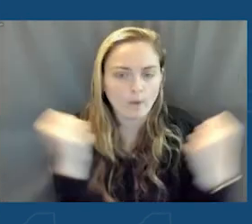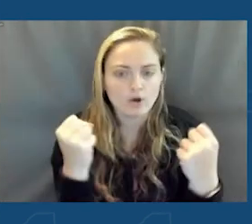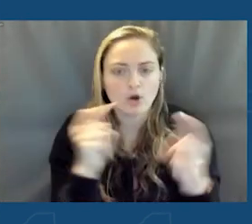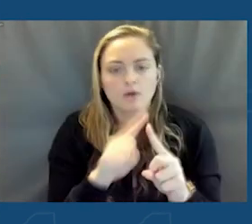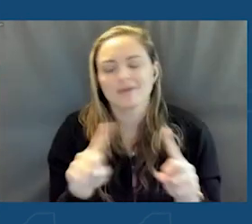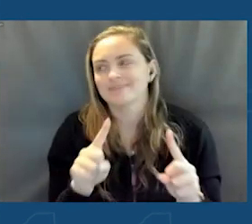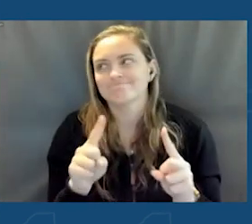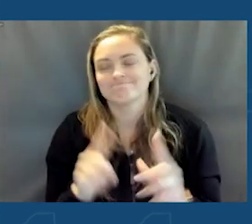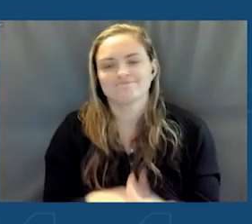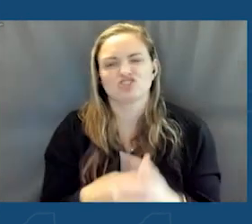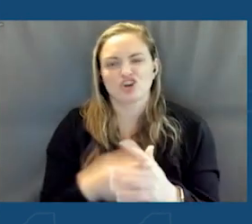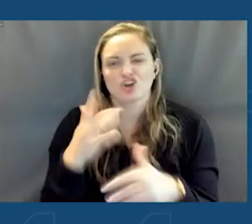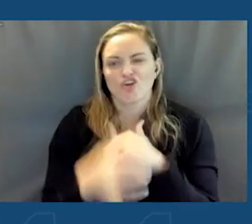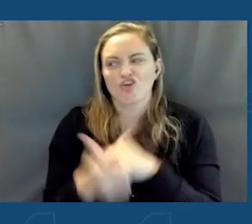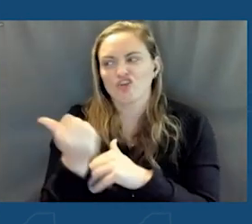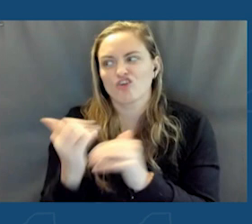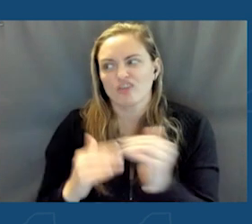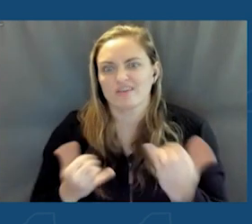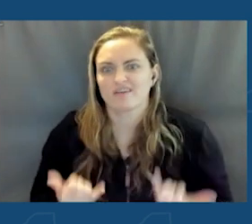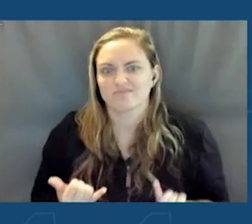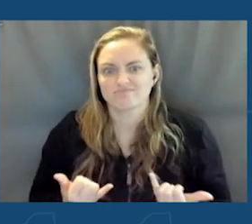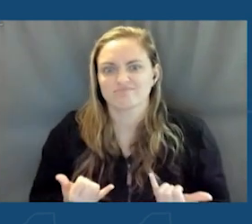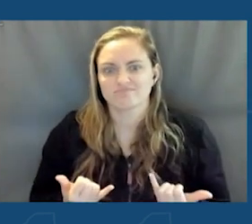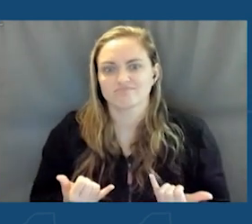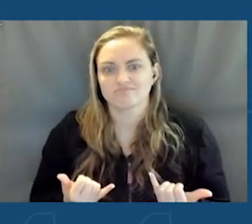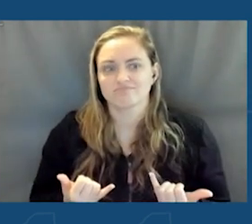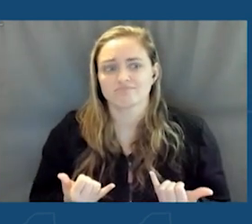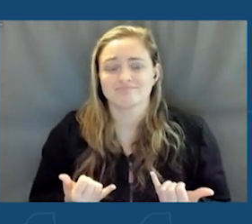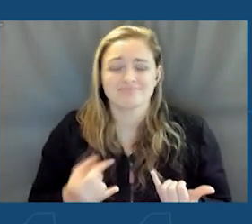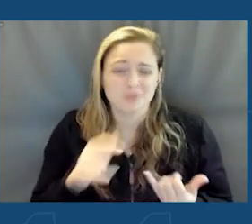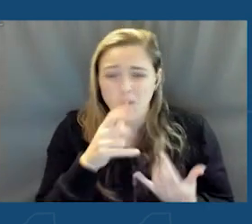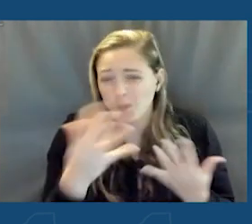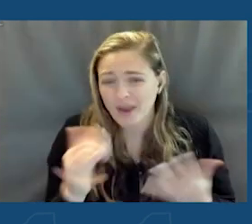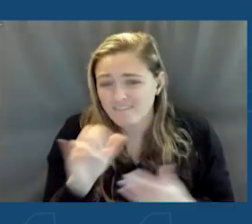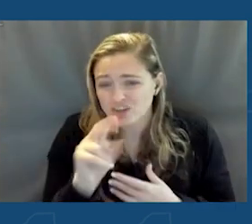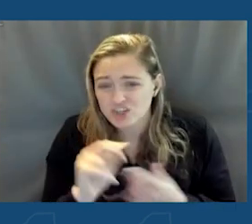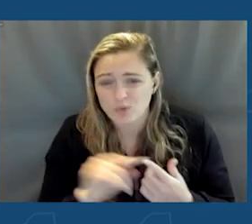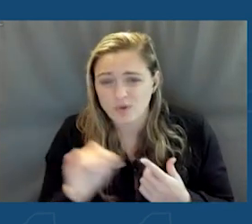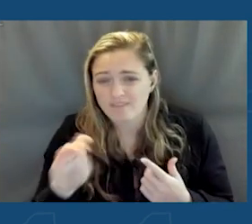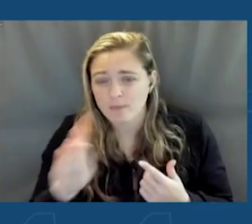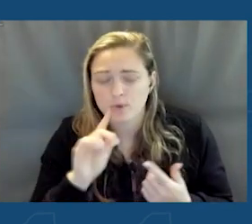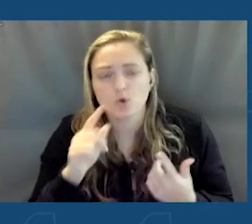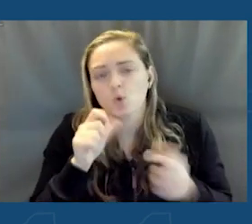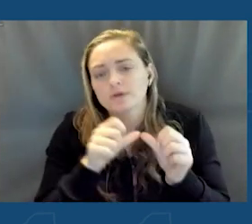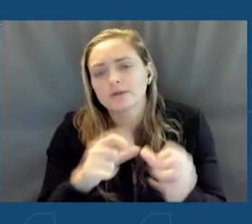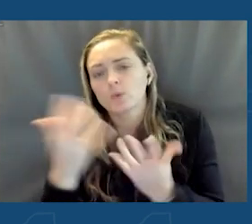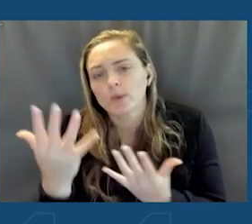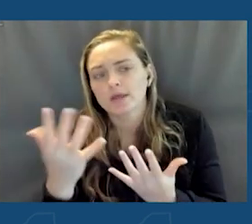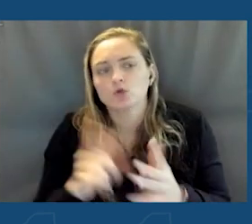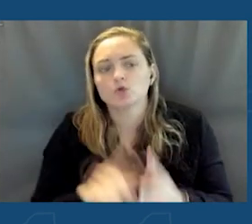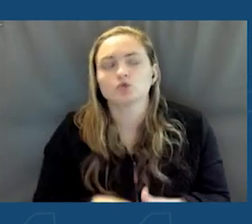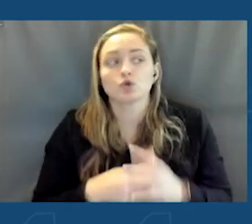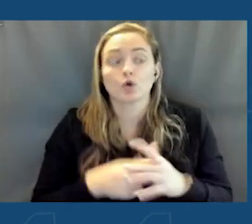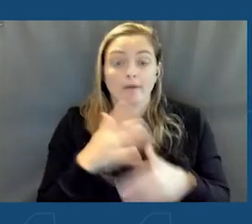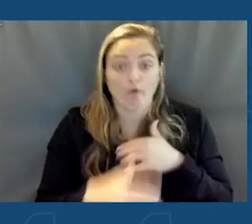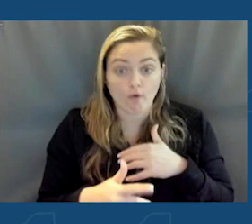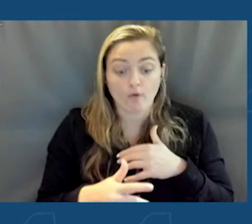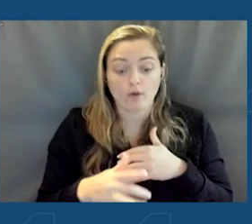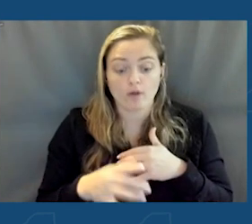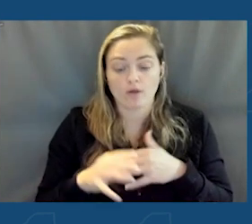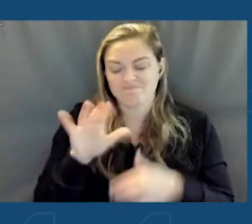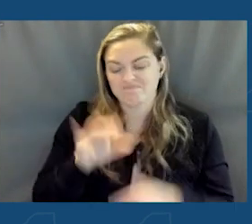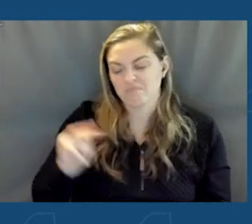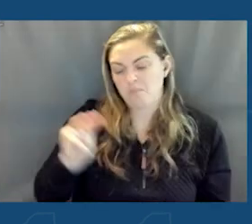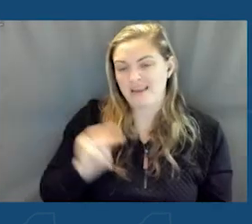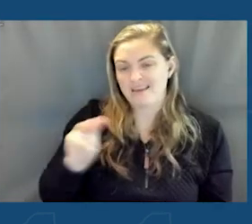wait for December, January, February. It's too late. You could have protected yourself. So it's starting earlier. Right now, as of Monday, over 3 million New Yorkers